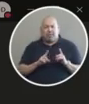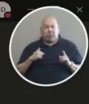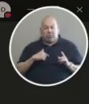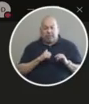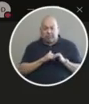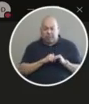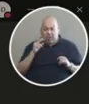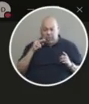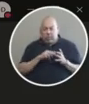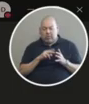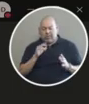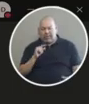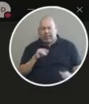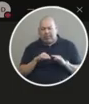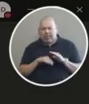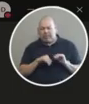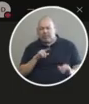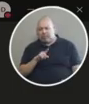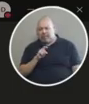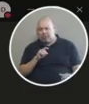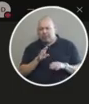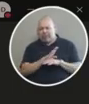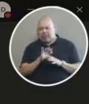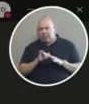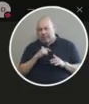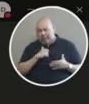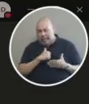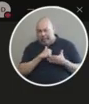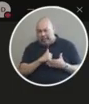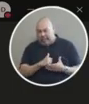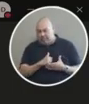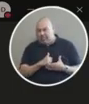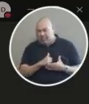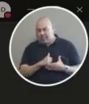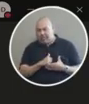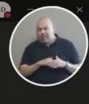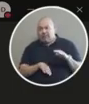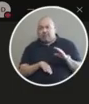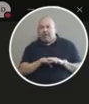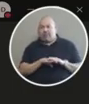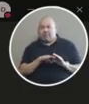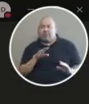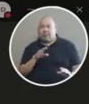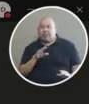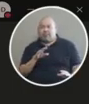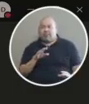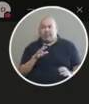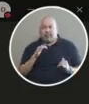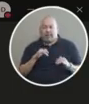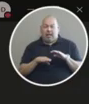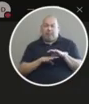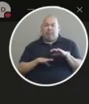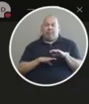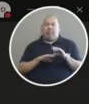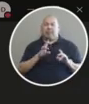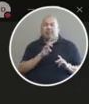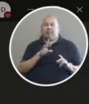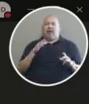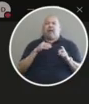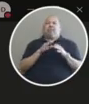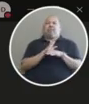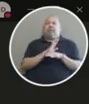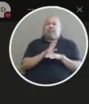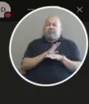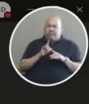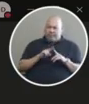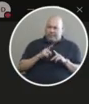collectively, we're looking at about less than 100 businesses that we could serve at the maximum amounts, a minimum of 75 businesses.